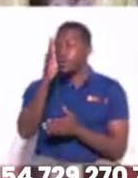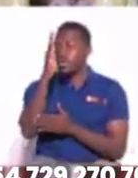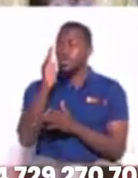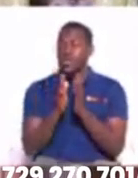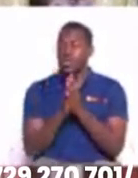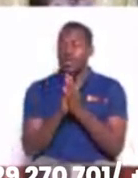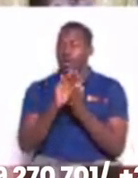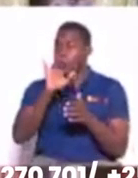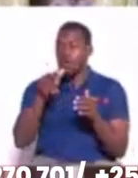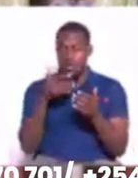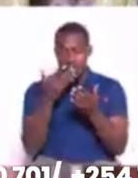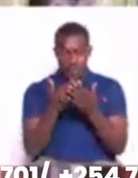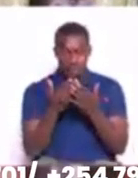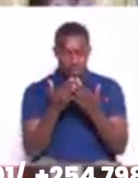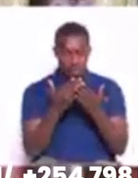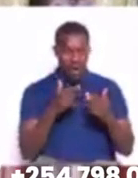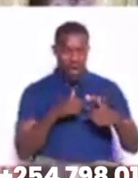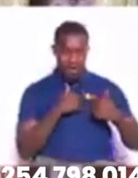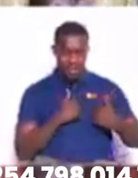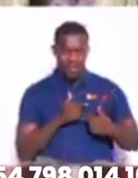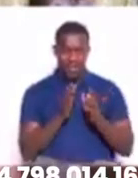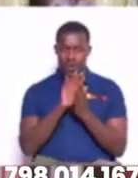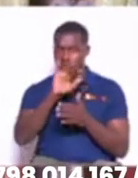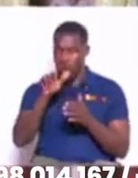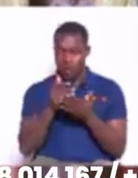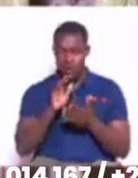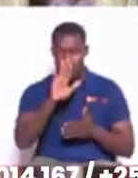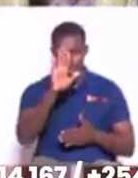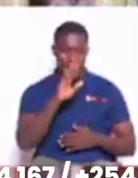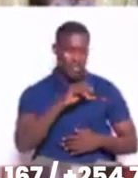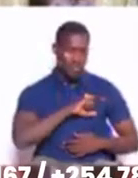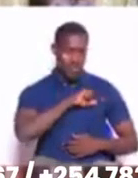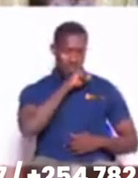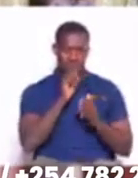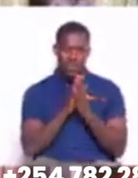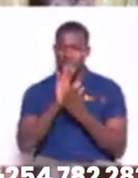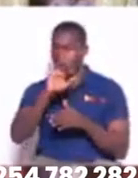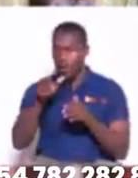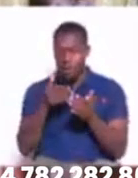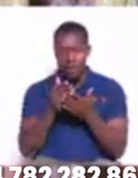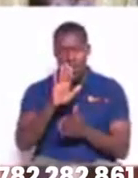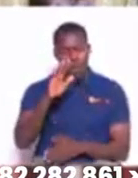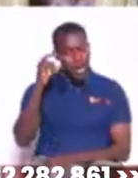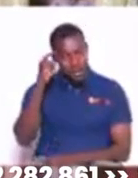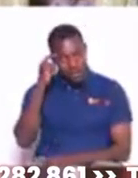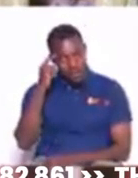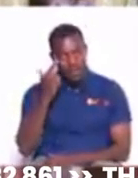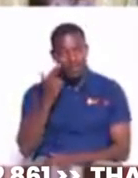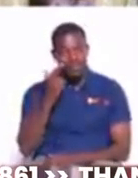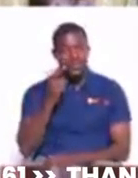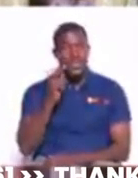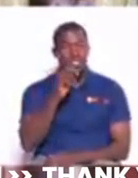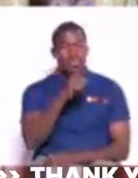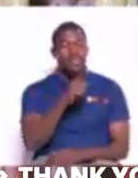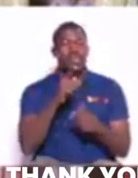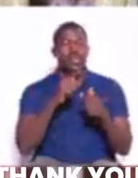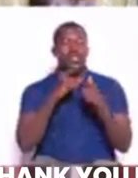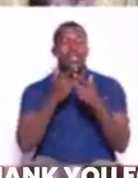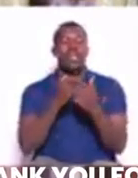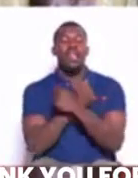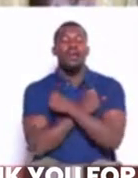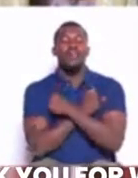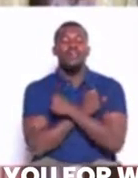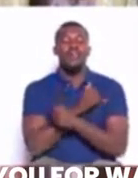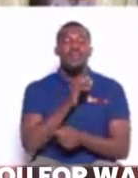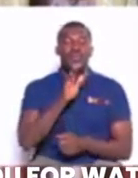and with all your mind." And this is the first and great commandment. And the second great commandment is, "Love your neighbor as yourself."